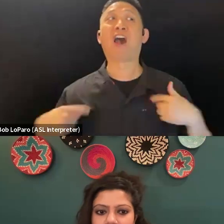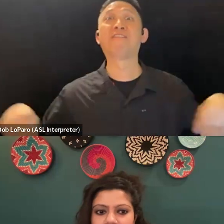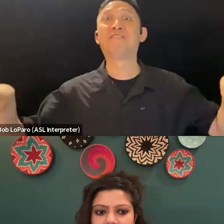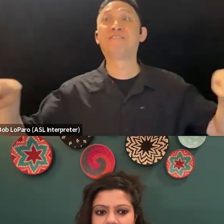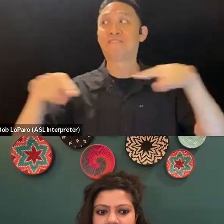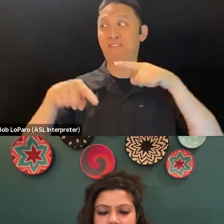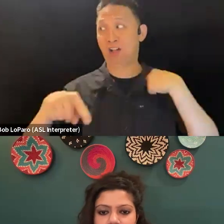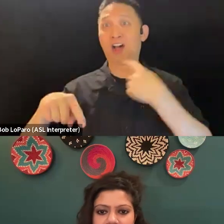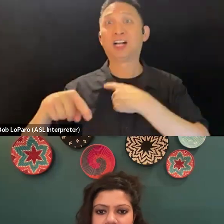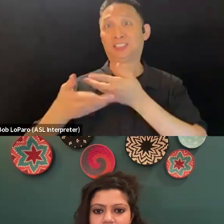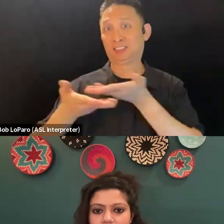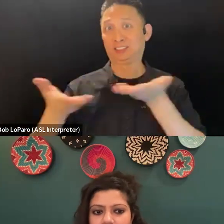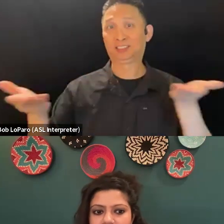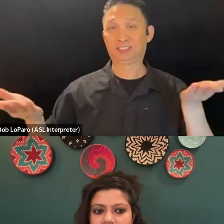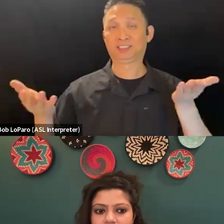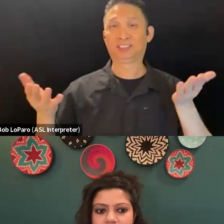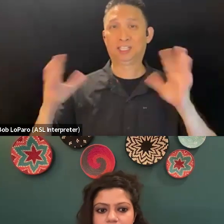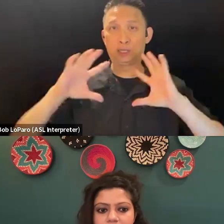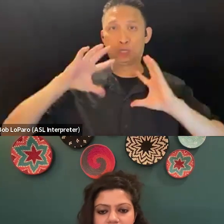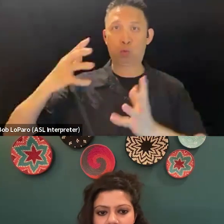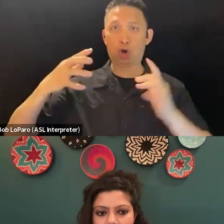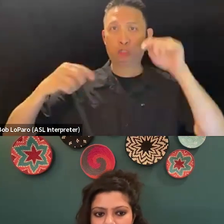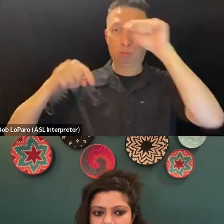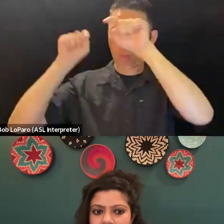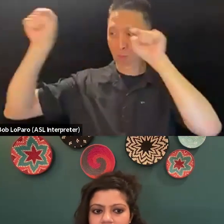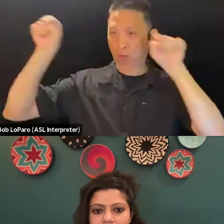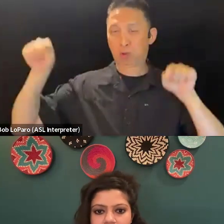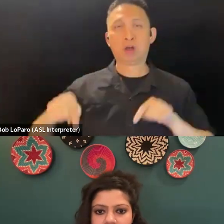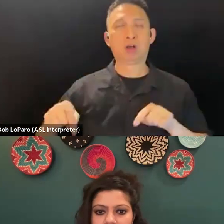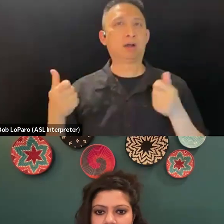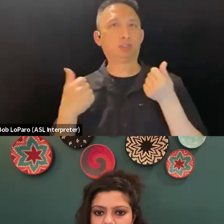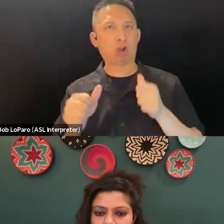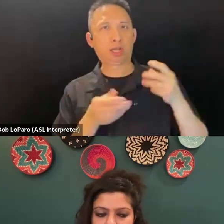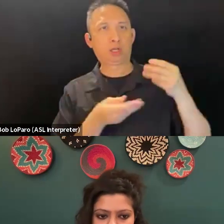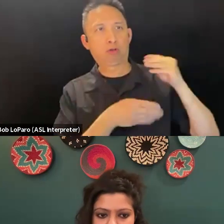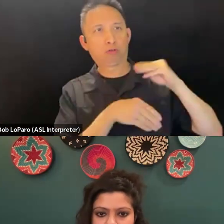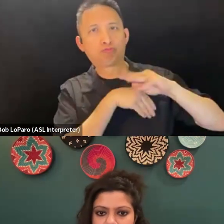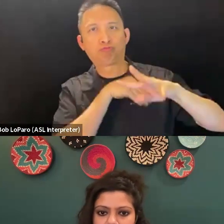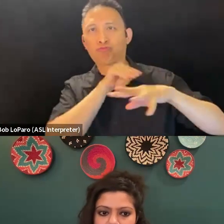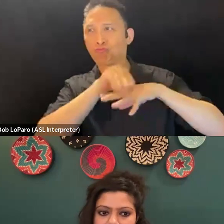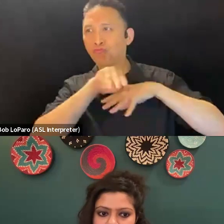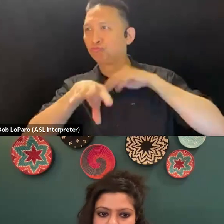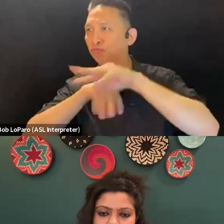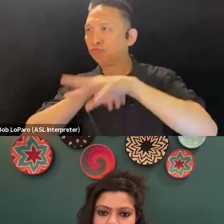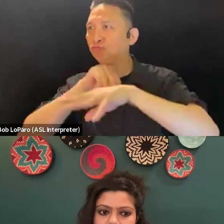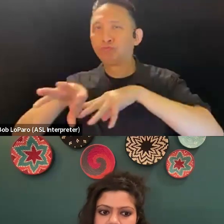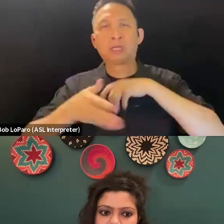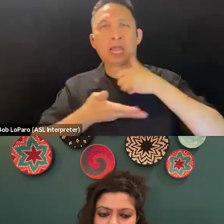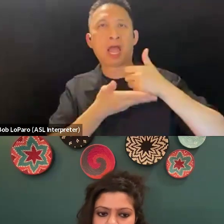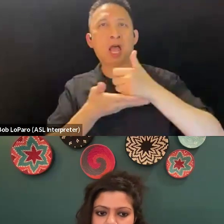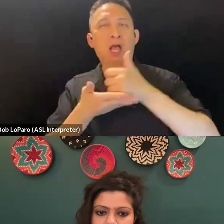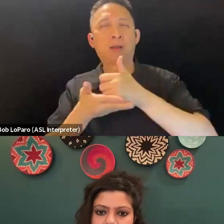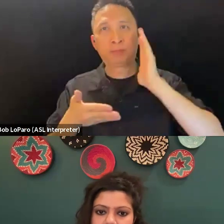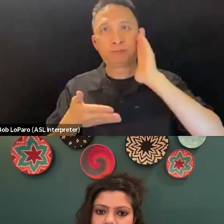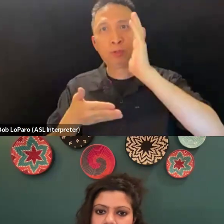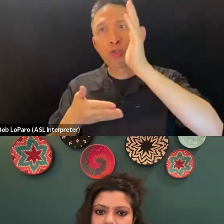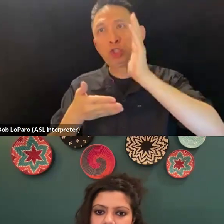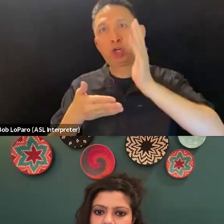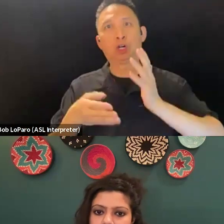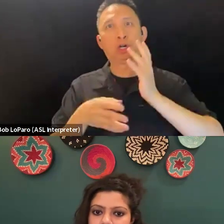not to be presumptuous, is that these are the films that I think many of us are making where the